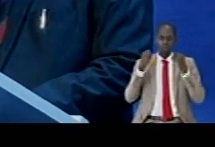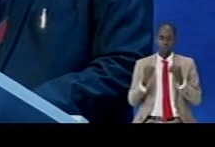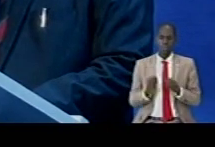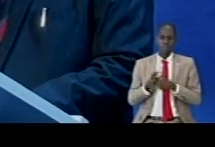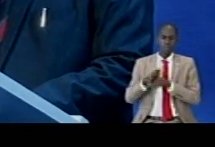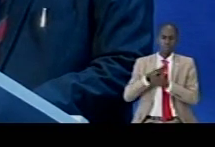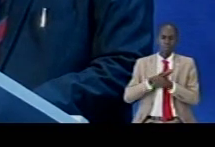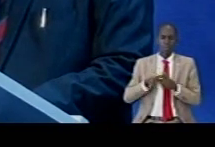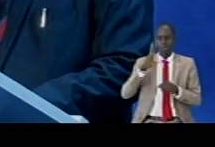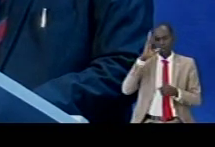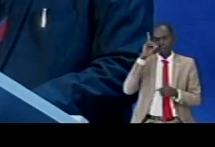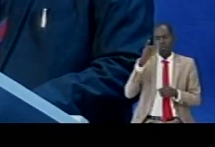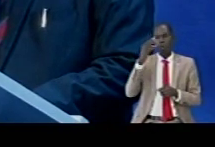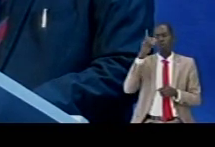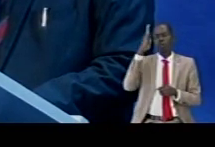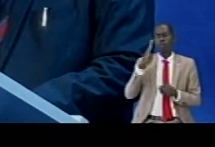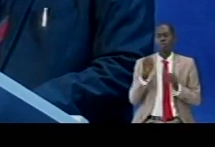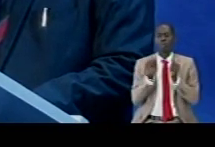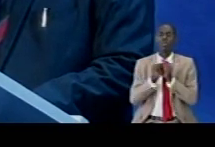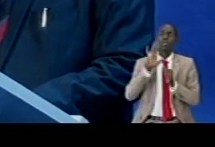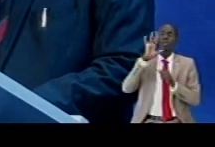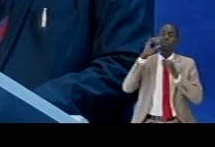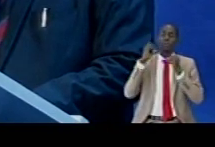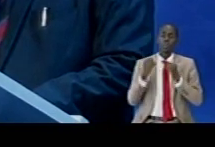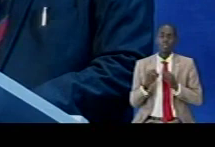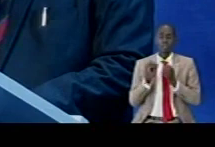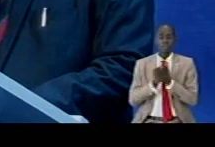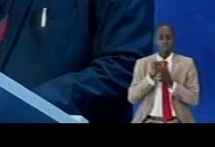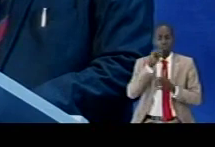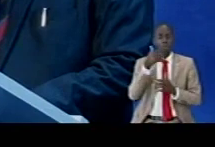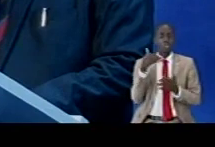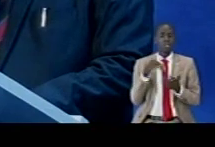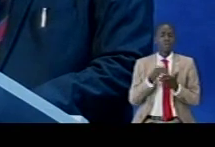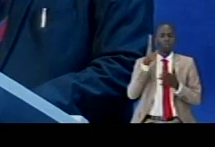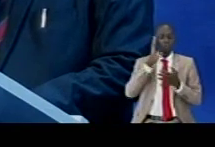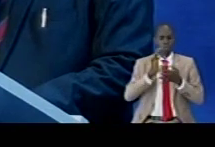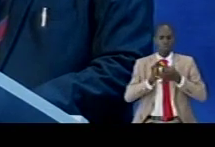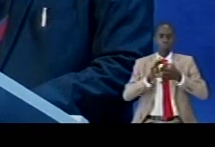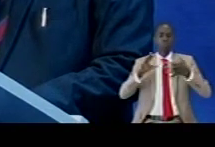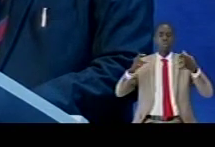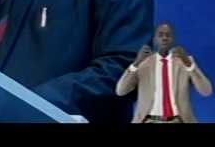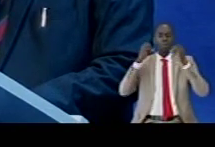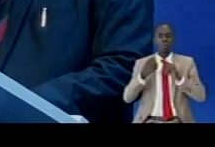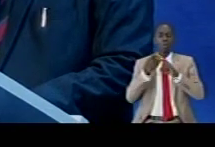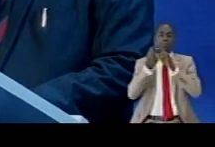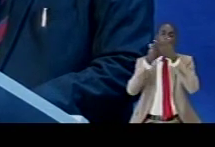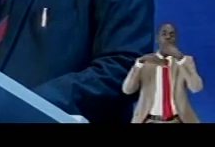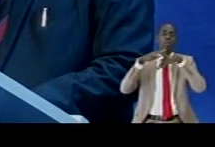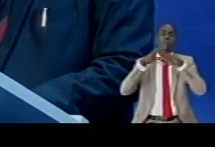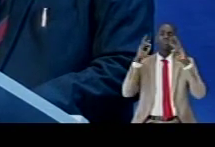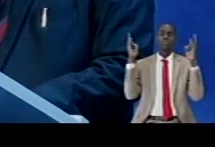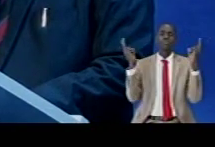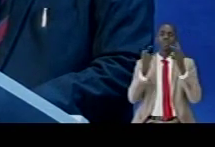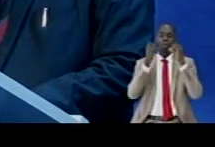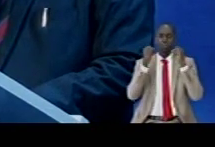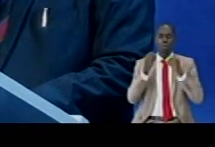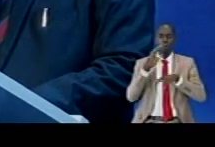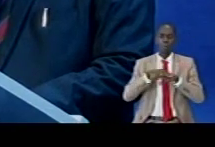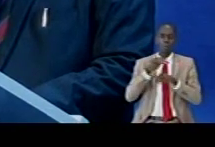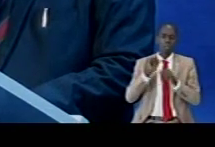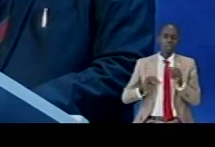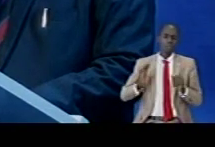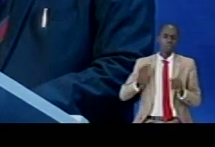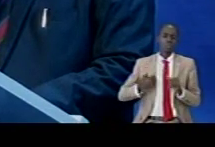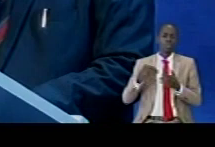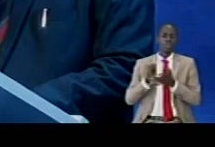power, that tomorrow again, it will release power from heaven, triumphing power upon every soul that will listen